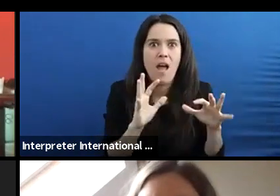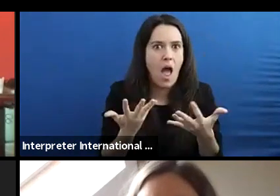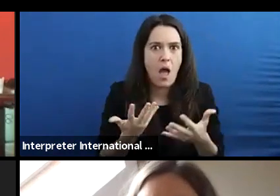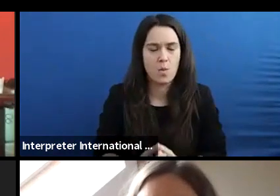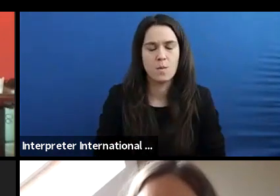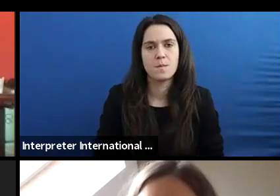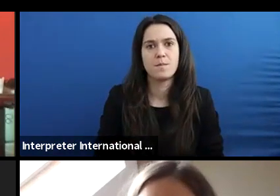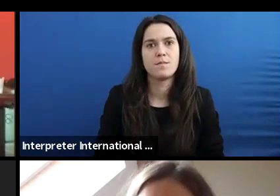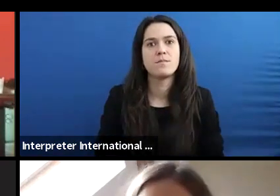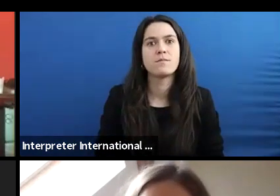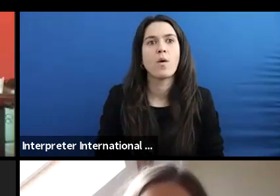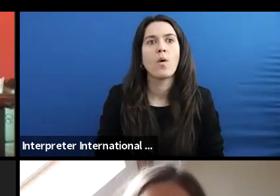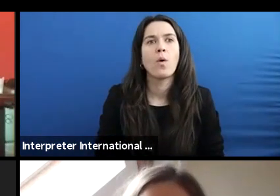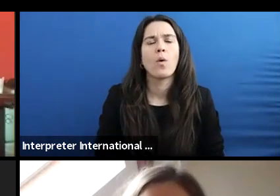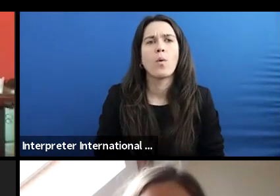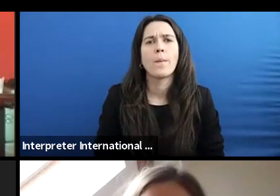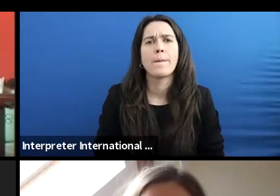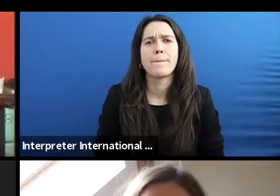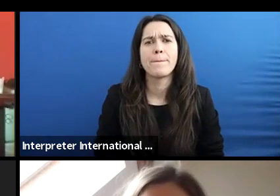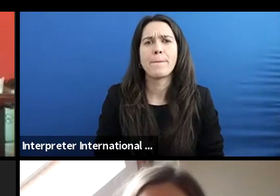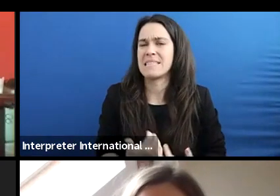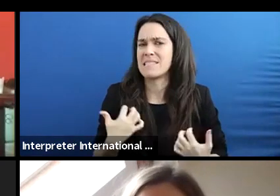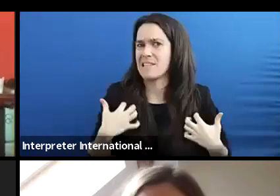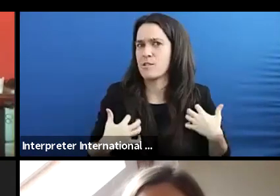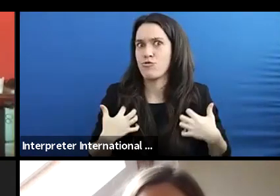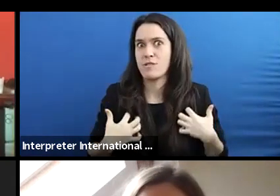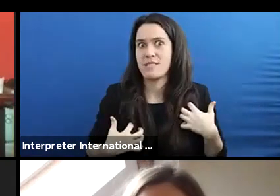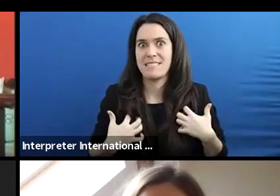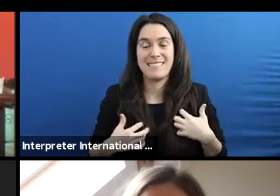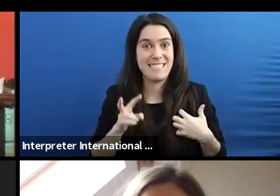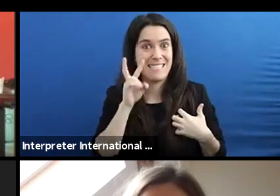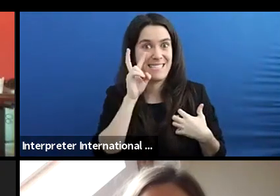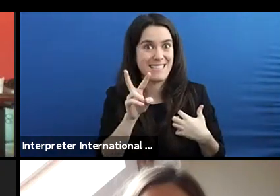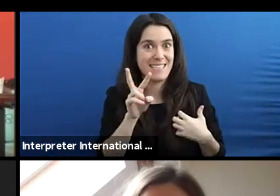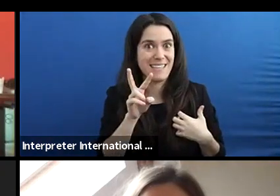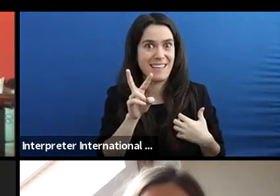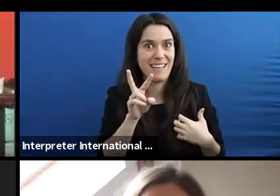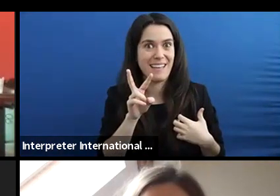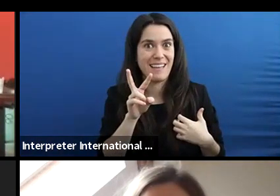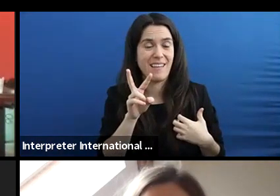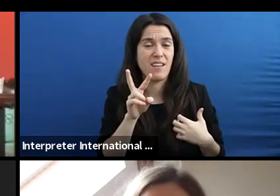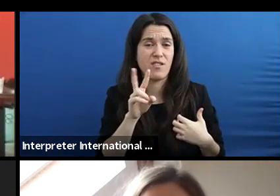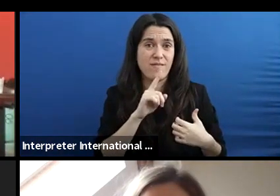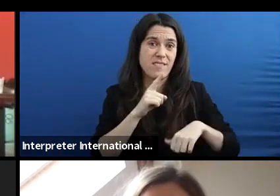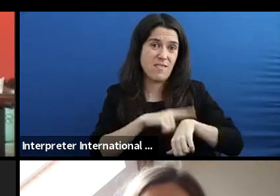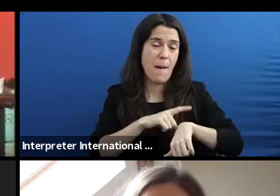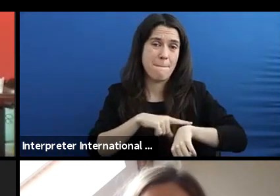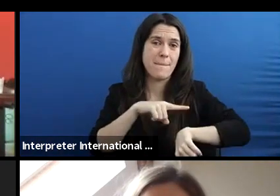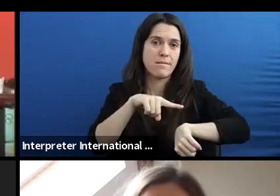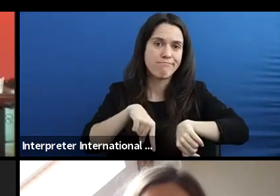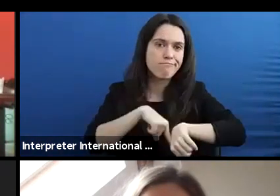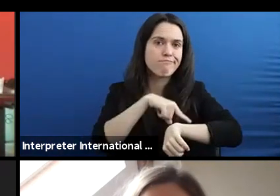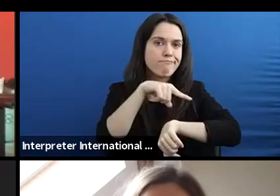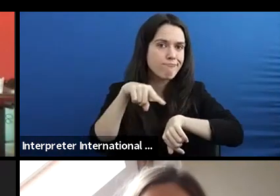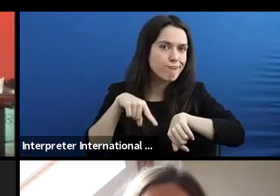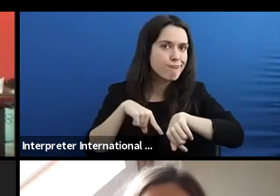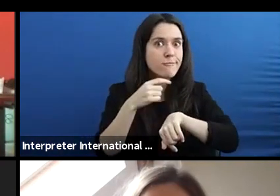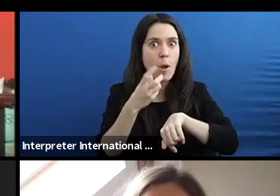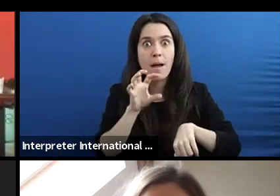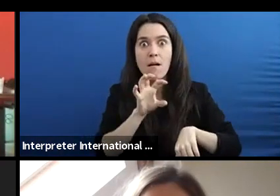It's interesting to observe that it takes time for countries to